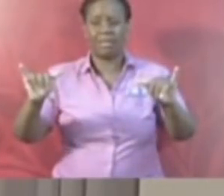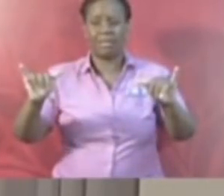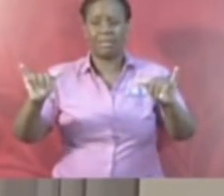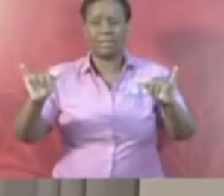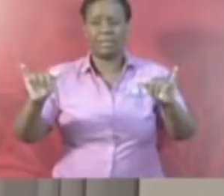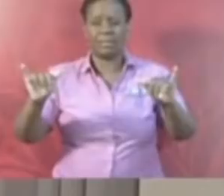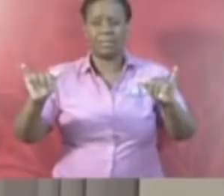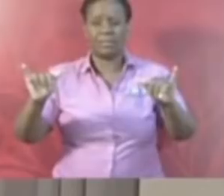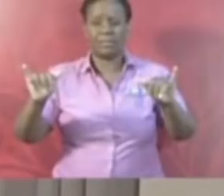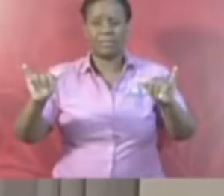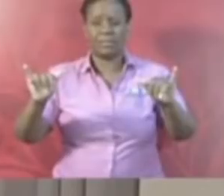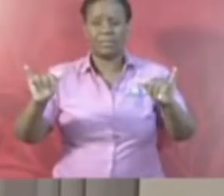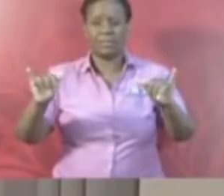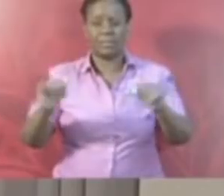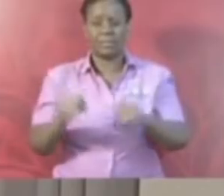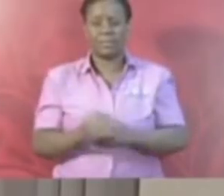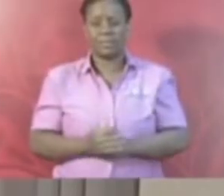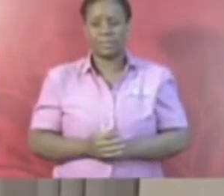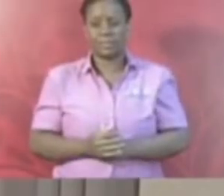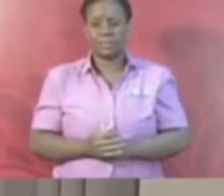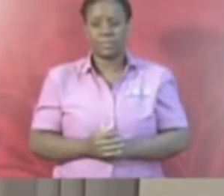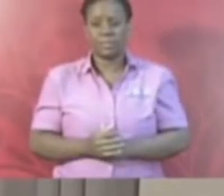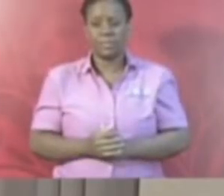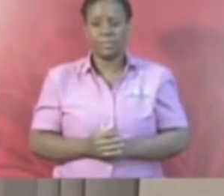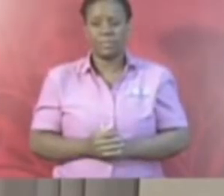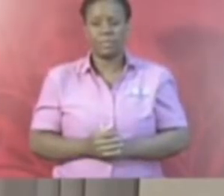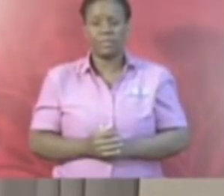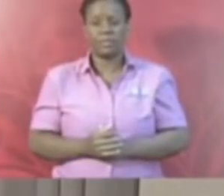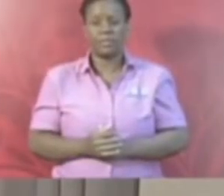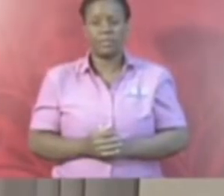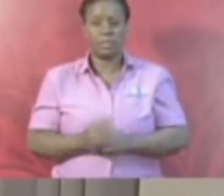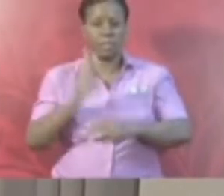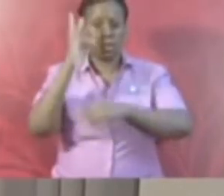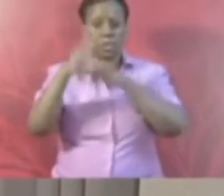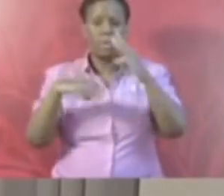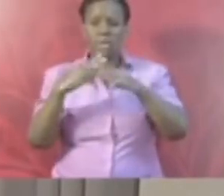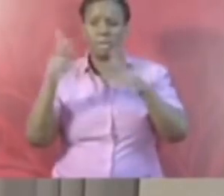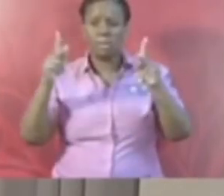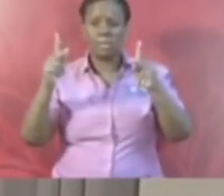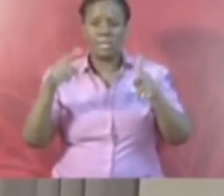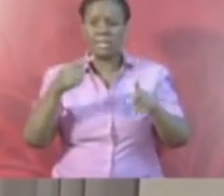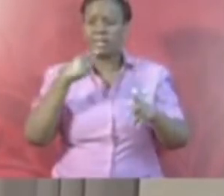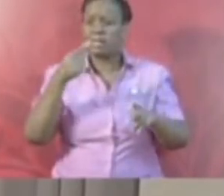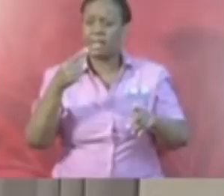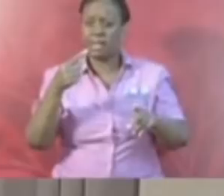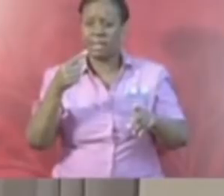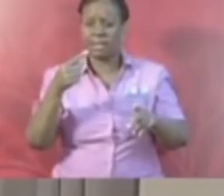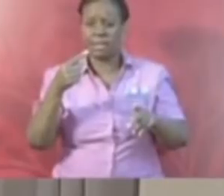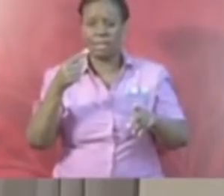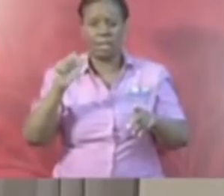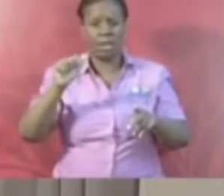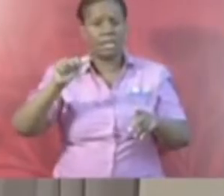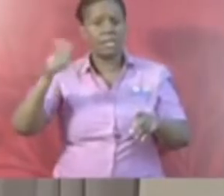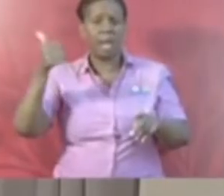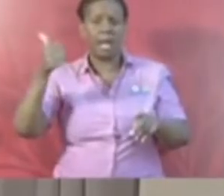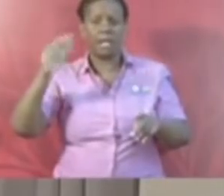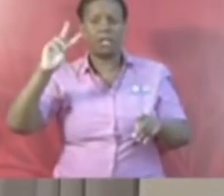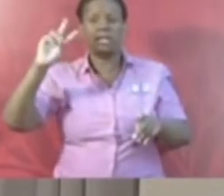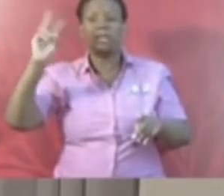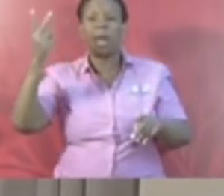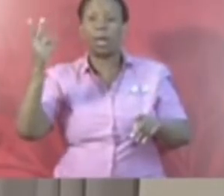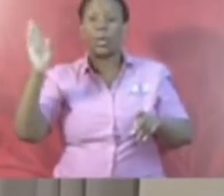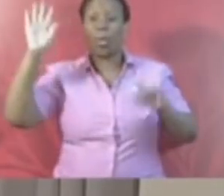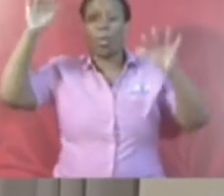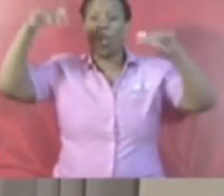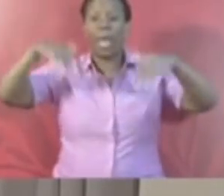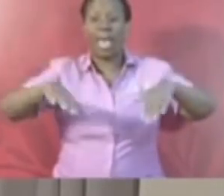now saying in the beginning stage of a second wave of coronavirus infections. In the world today,